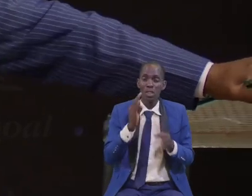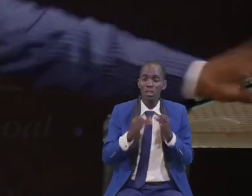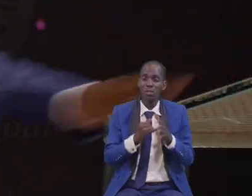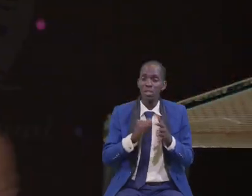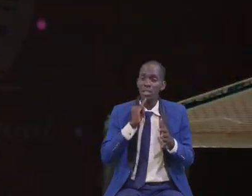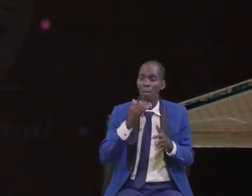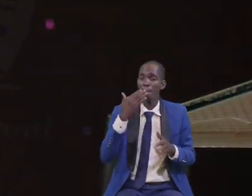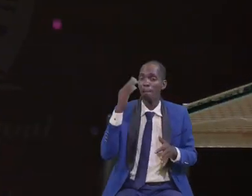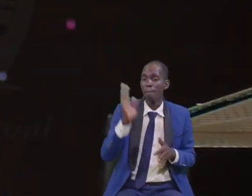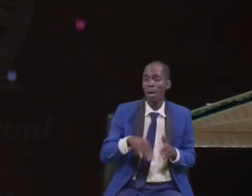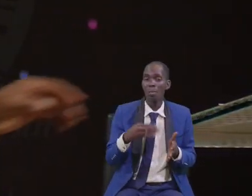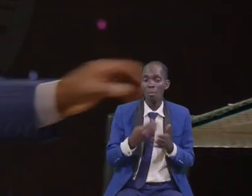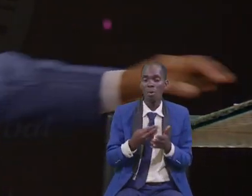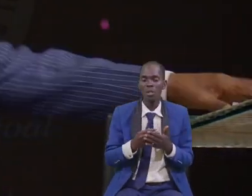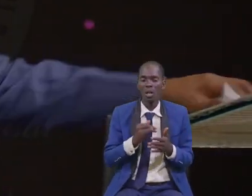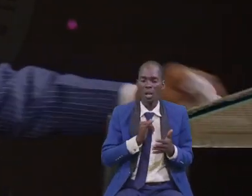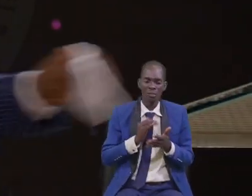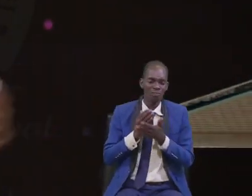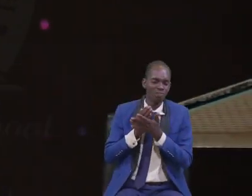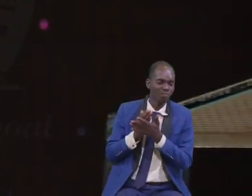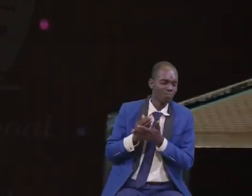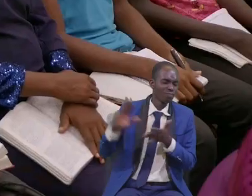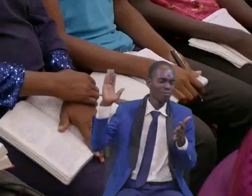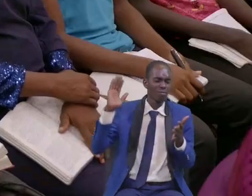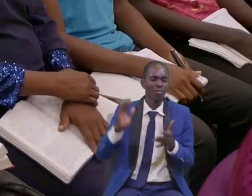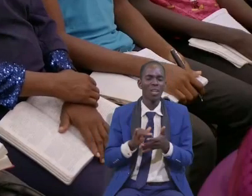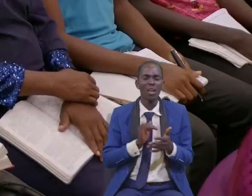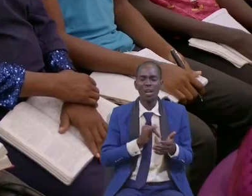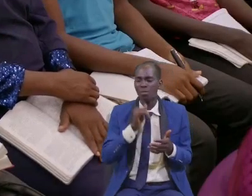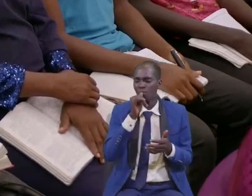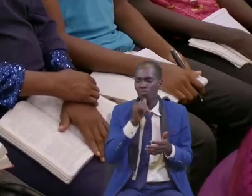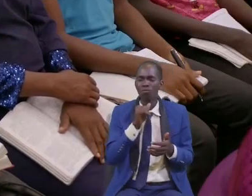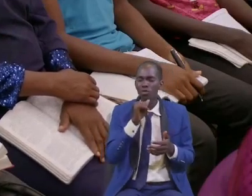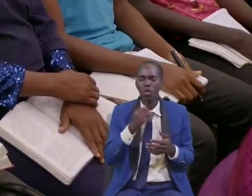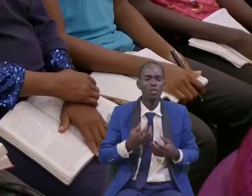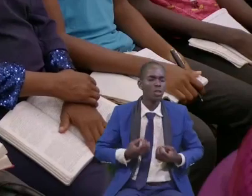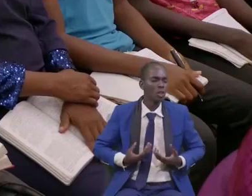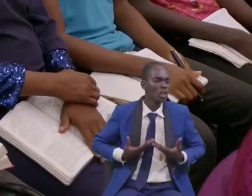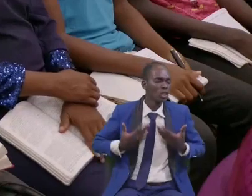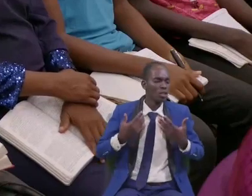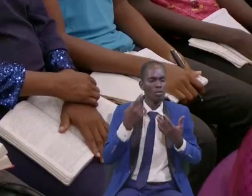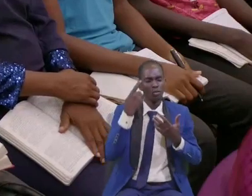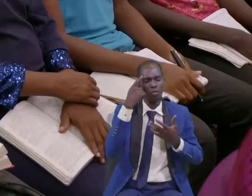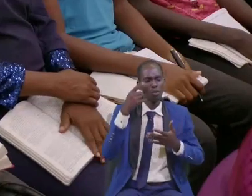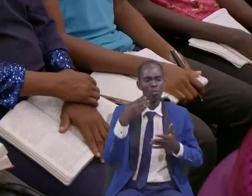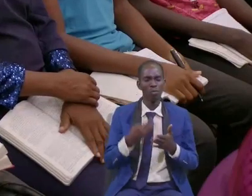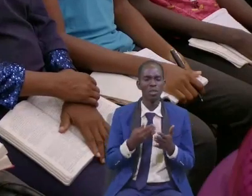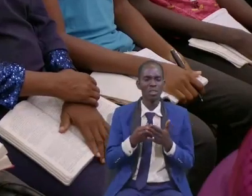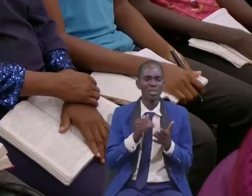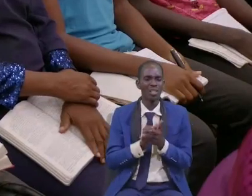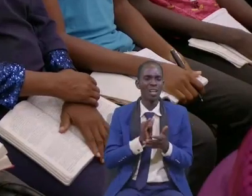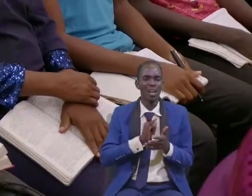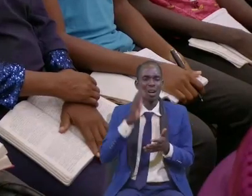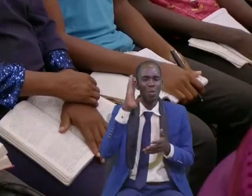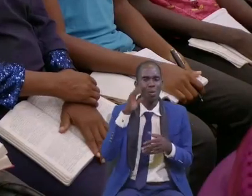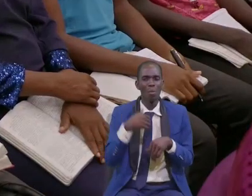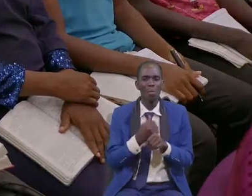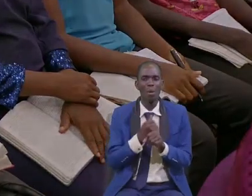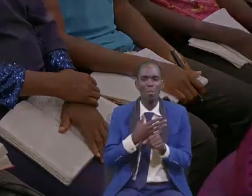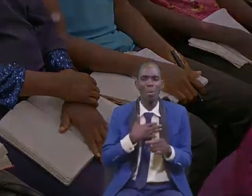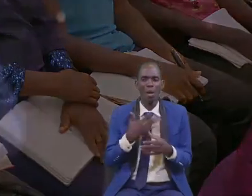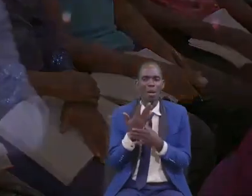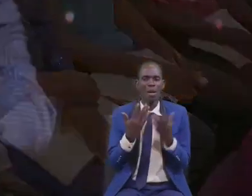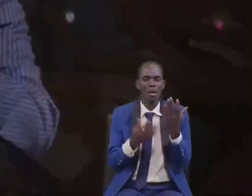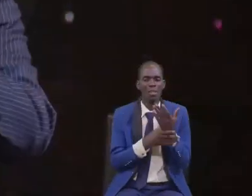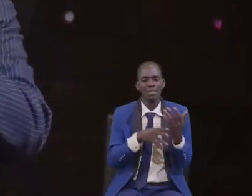I'm not so eager for gifts and for money that I will soil my hands. If that's the testimony you're